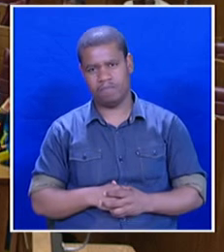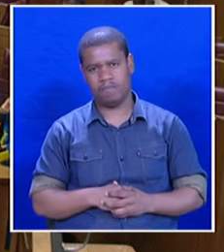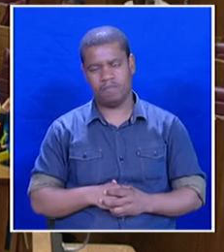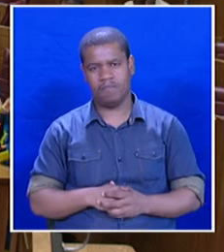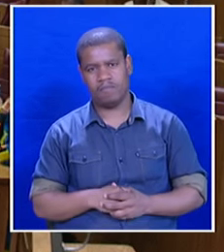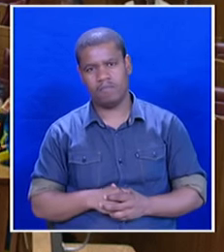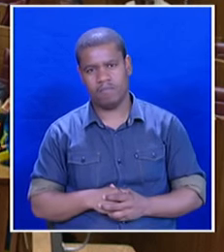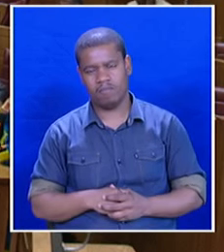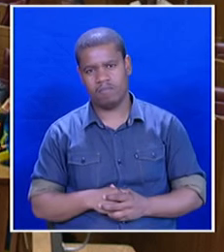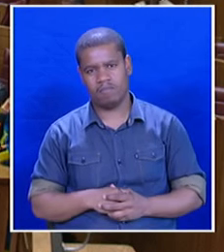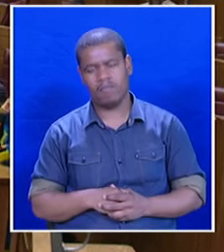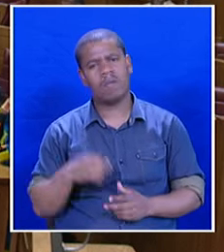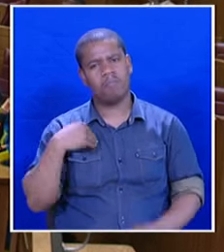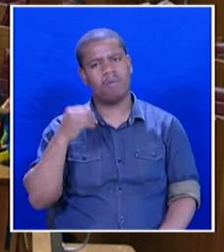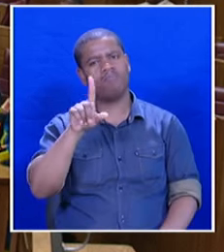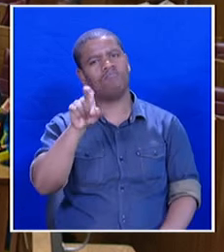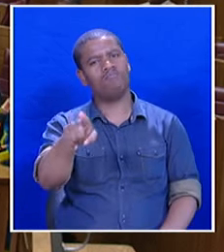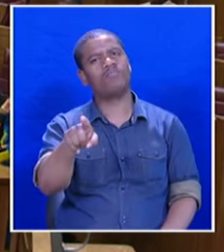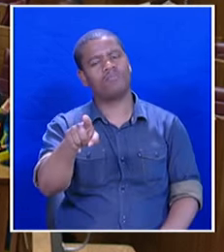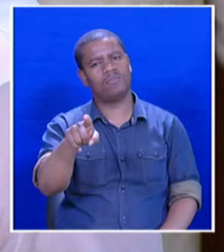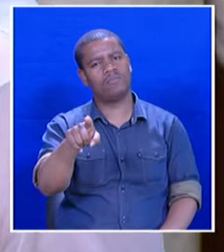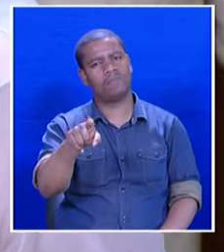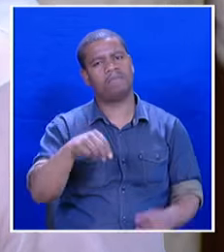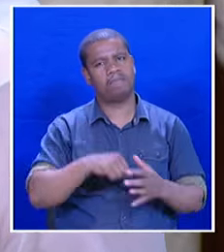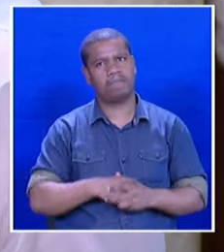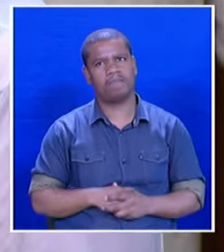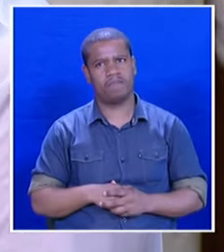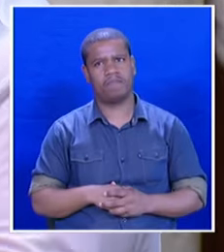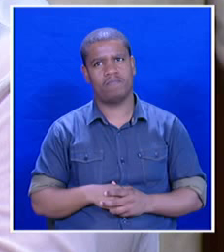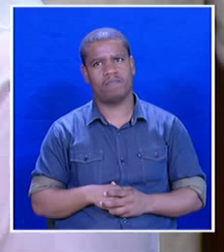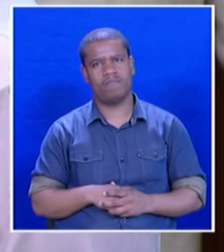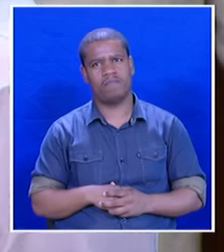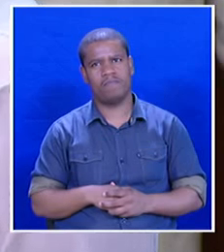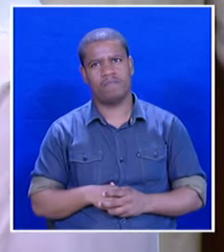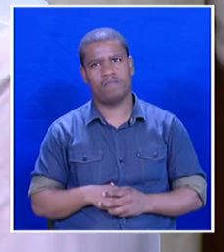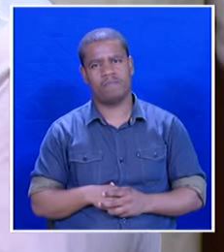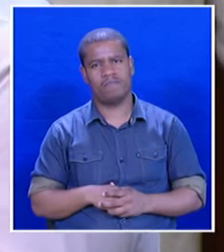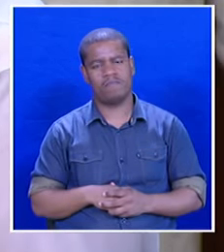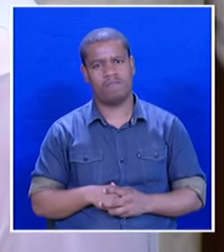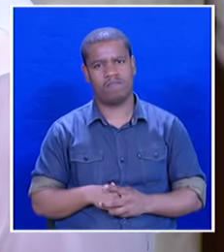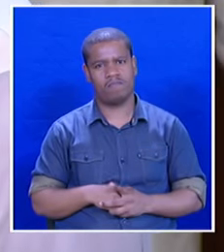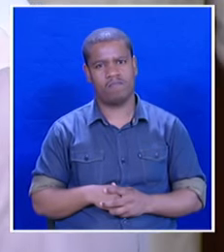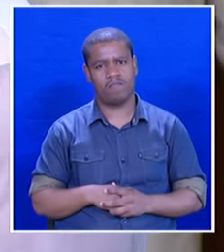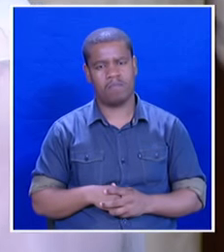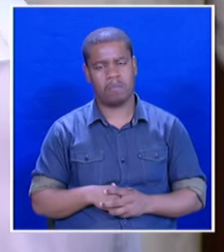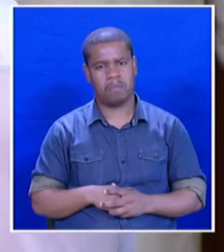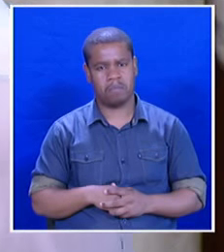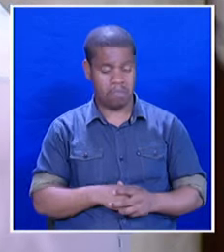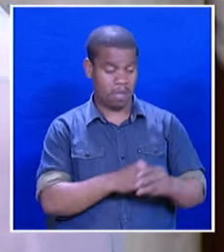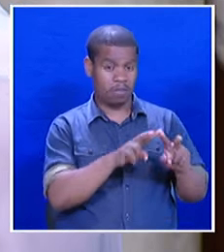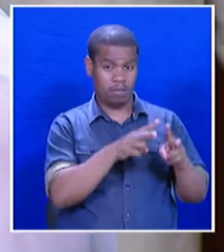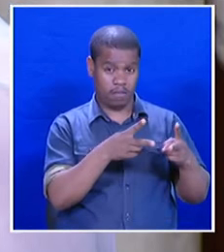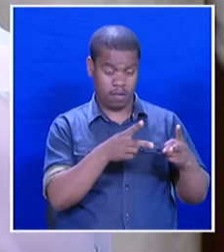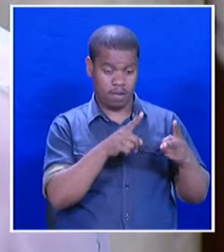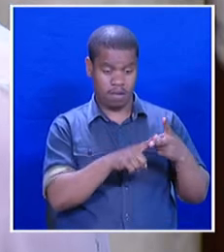I would like to know what is or would be the difference, the form, the status, and the